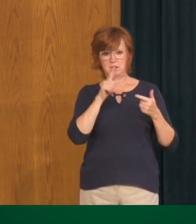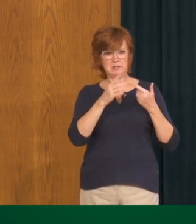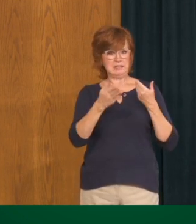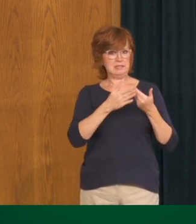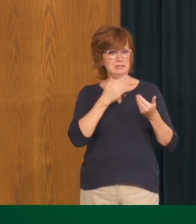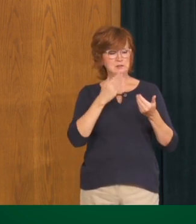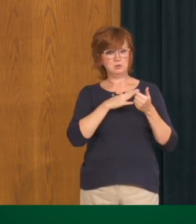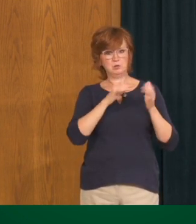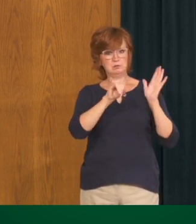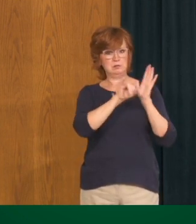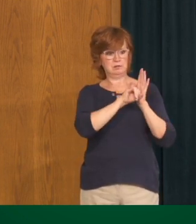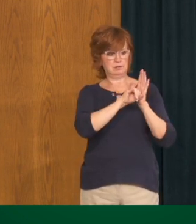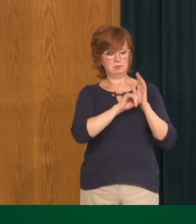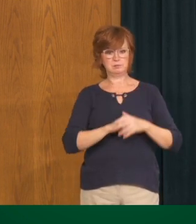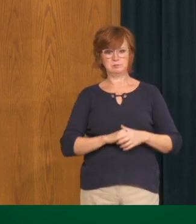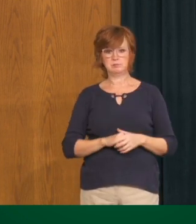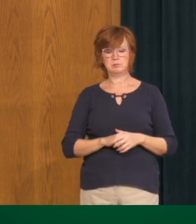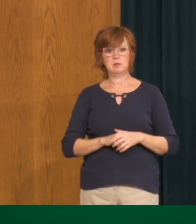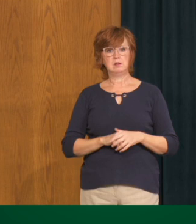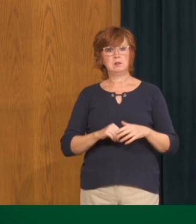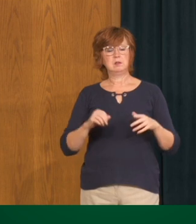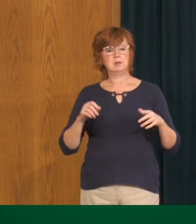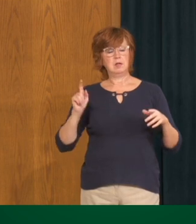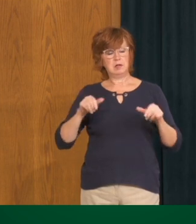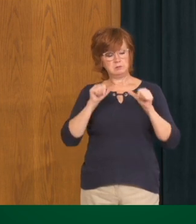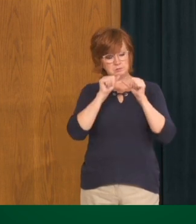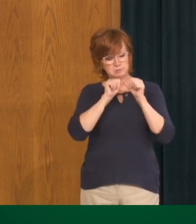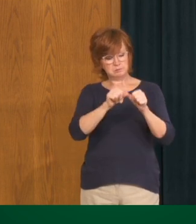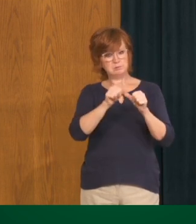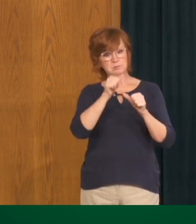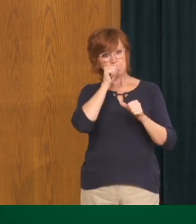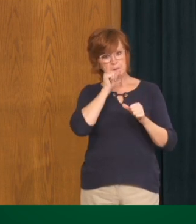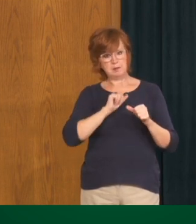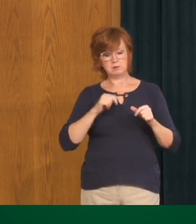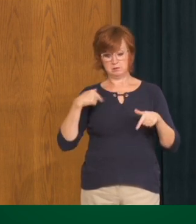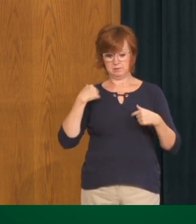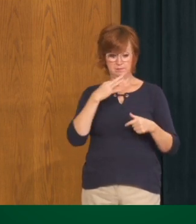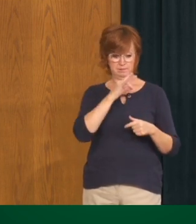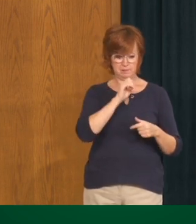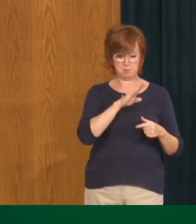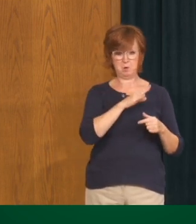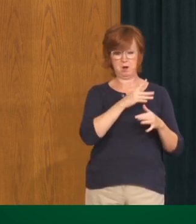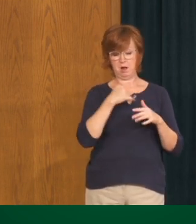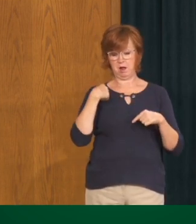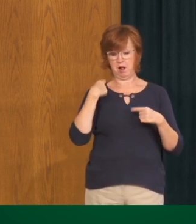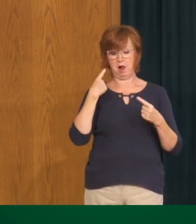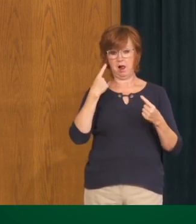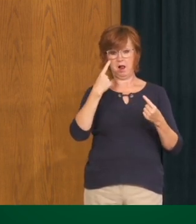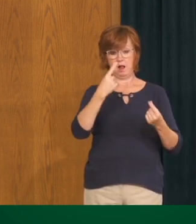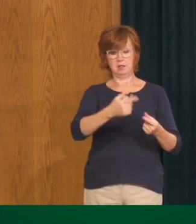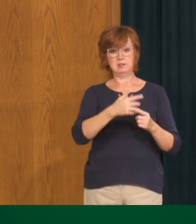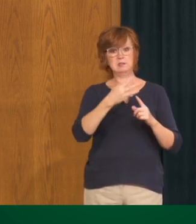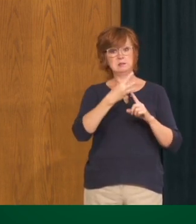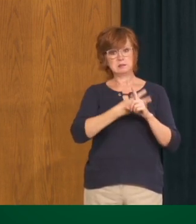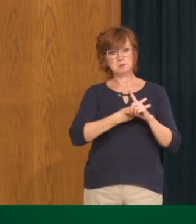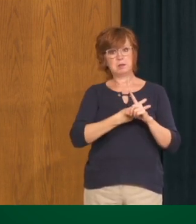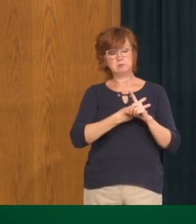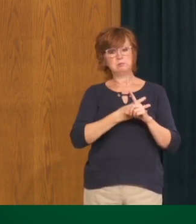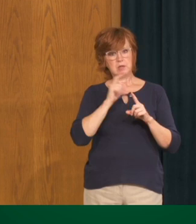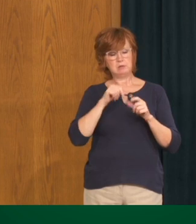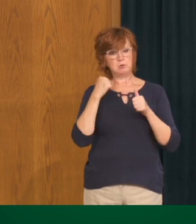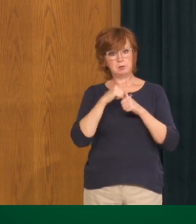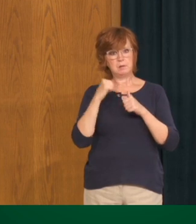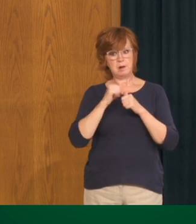our basic measures that we've all been practicing since February have worked well for us, and I think that's what we need to put the emphasis